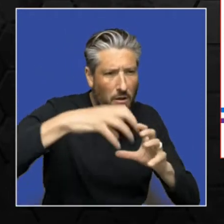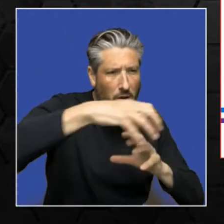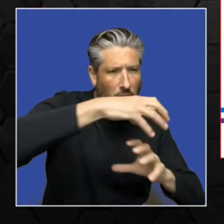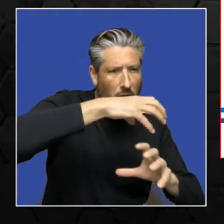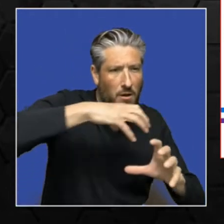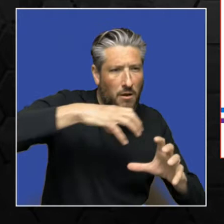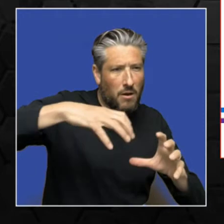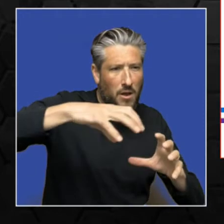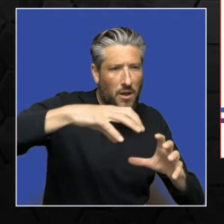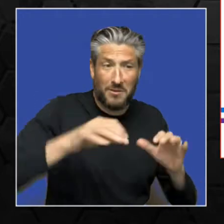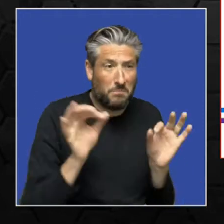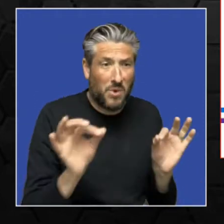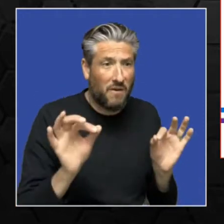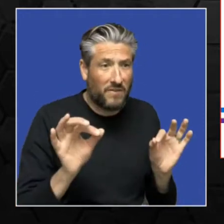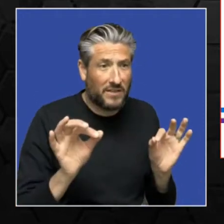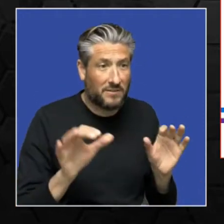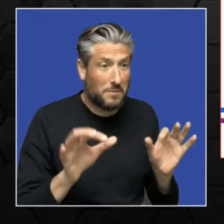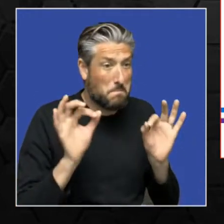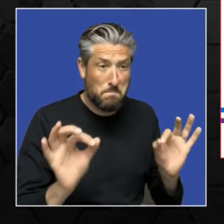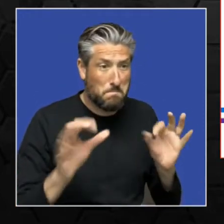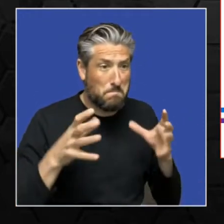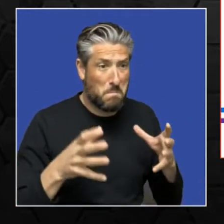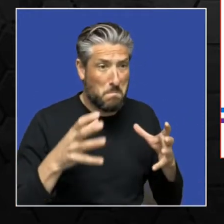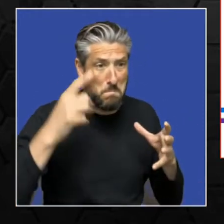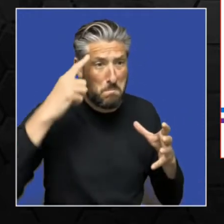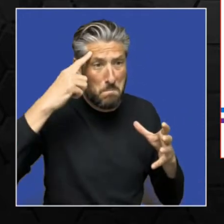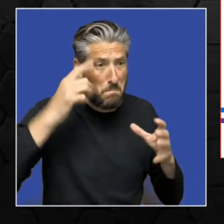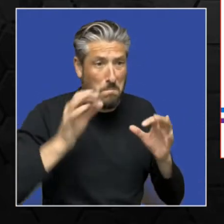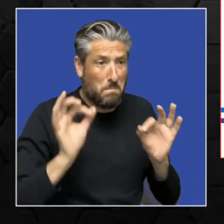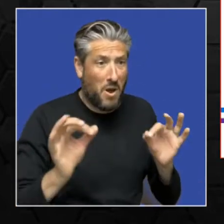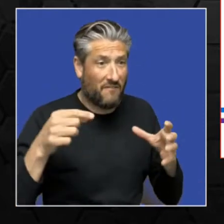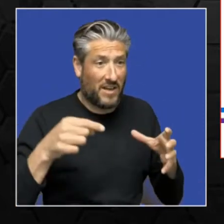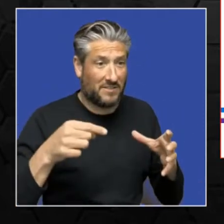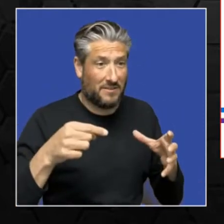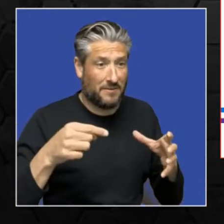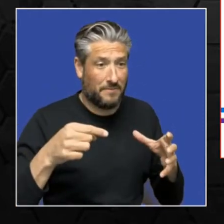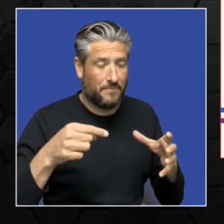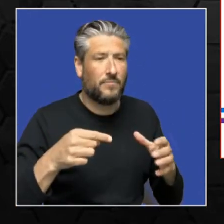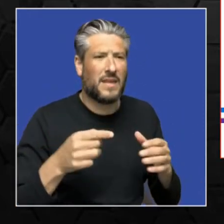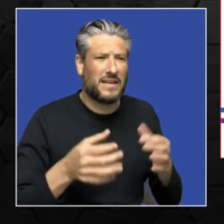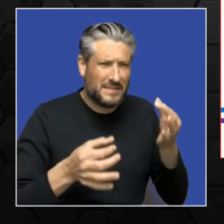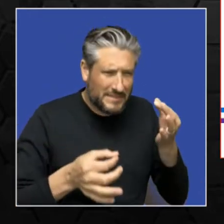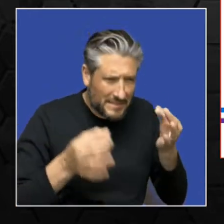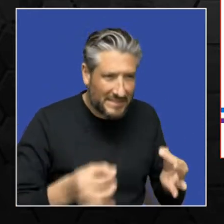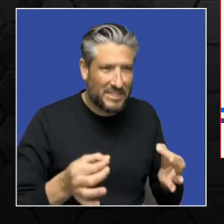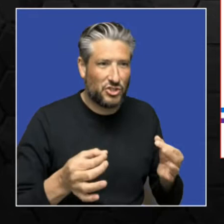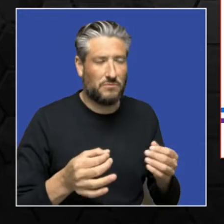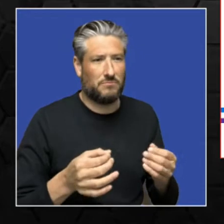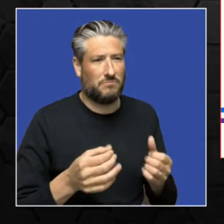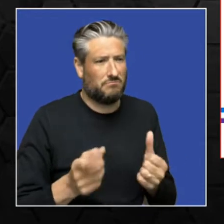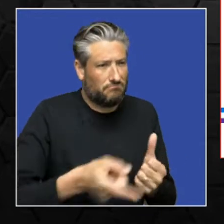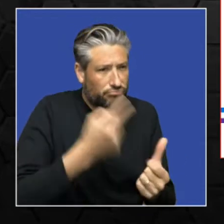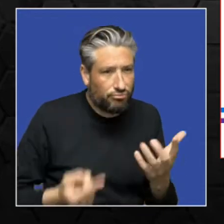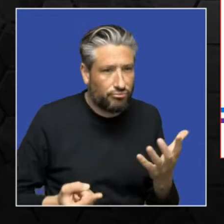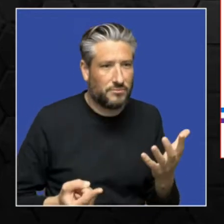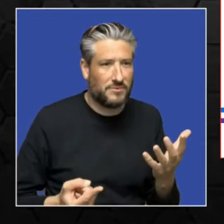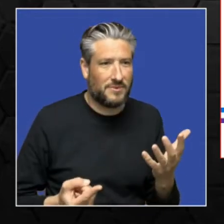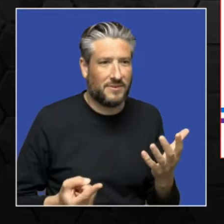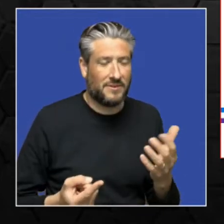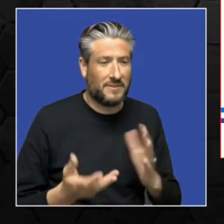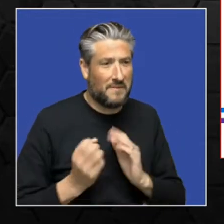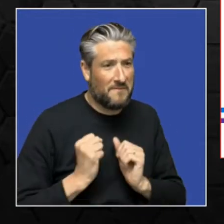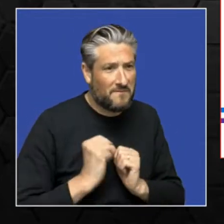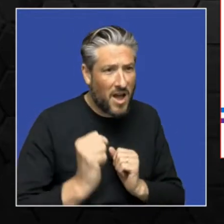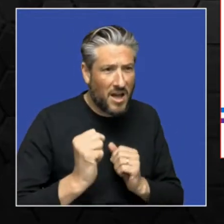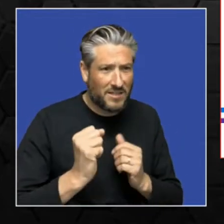perfect architecture that it requires to make all these complex decisions and all these complex computations, so that you can make the